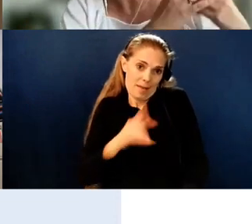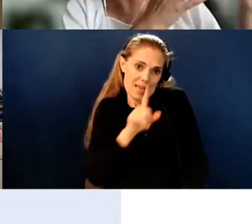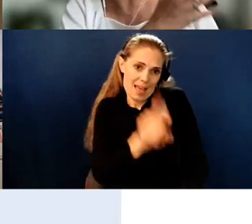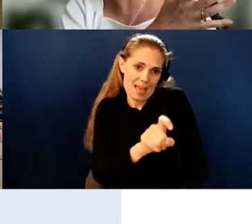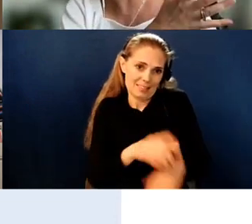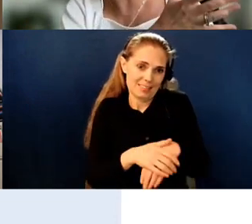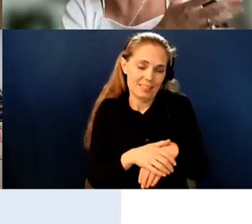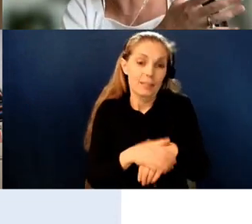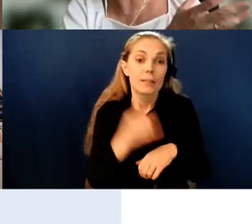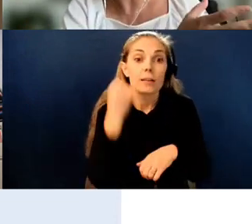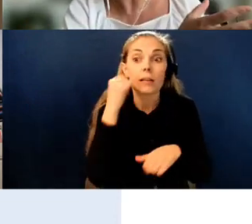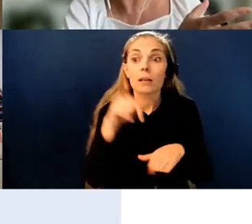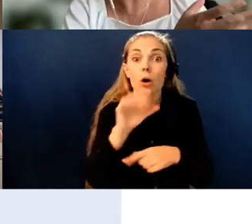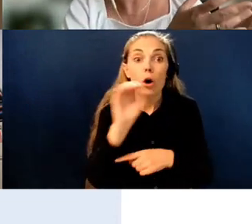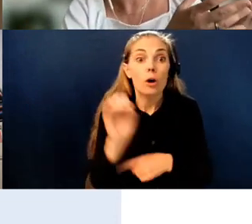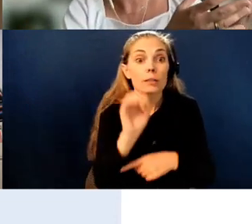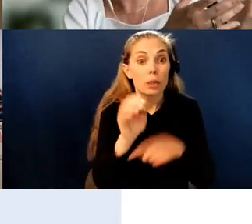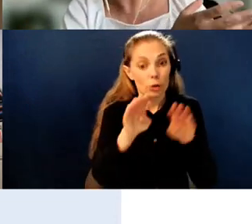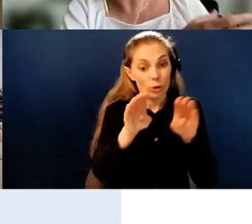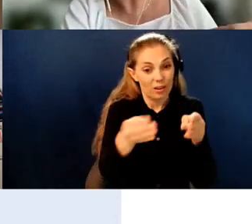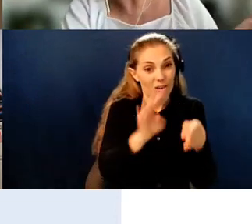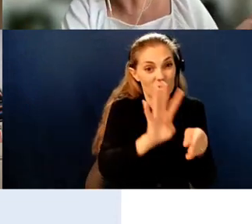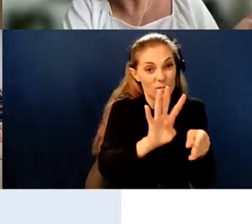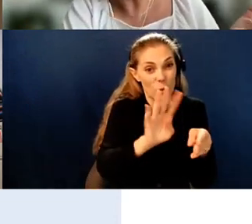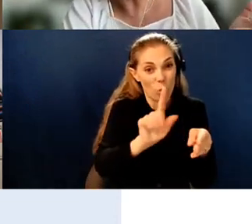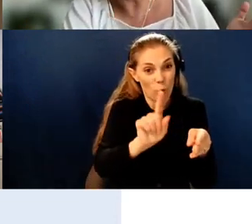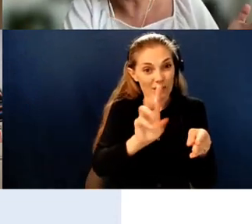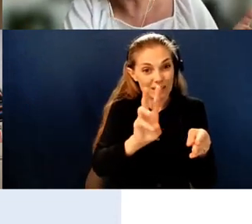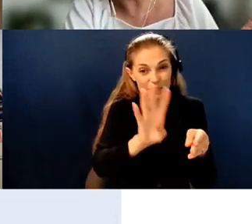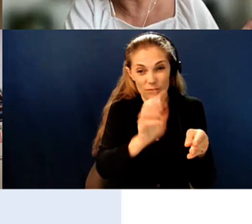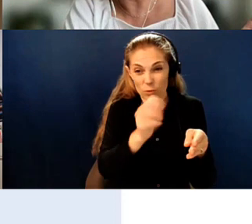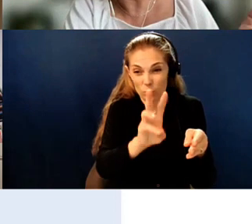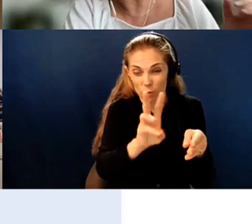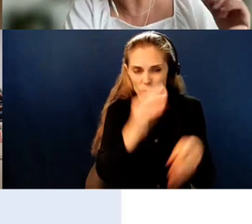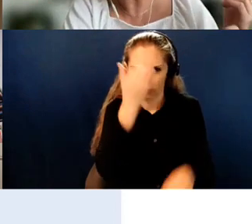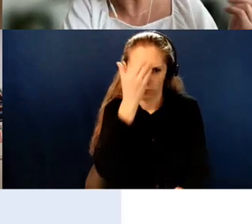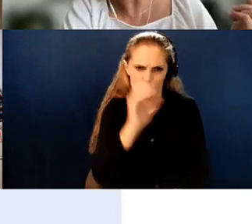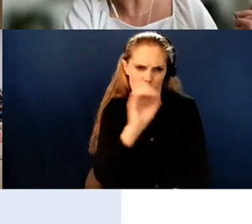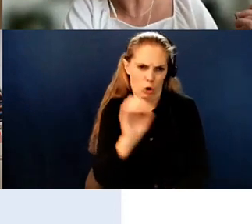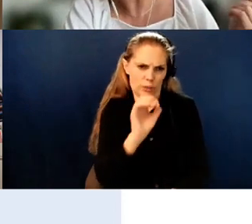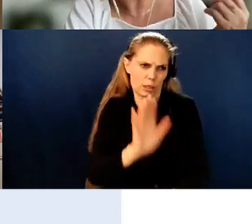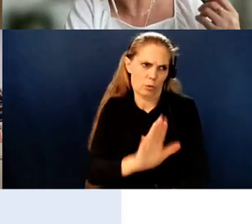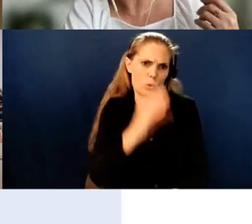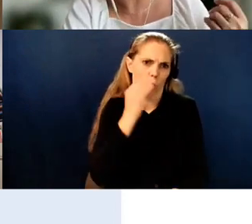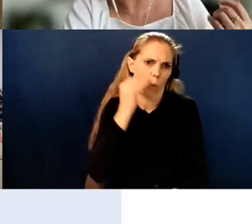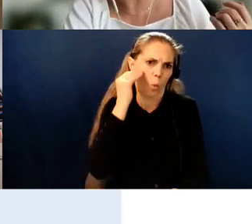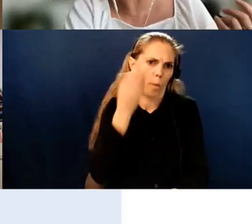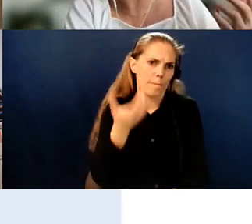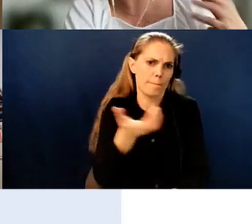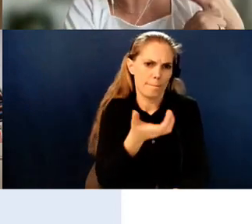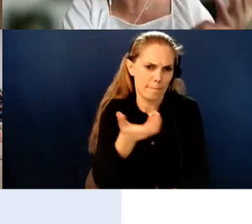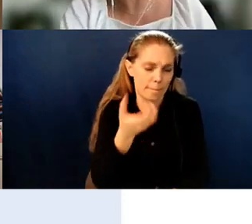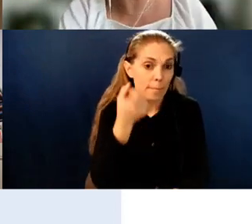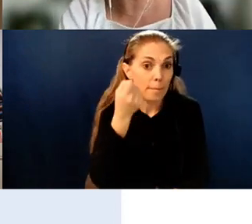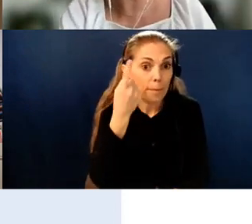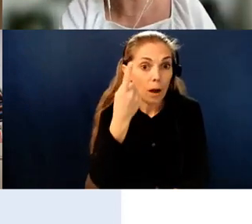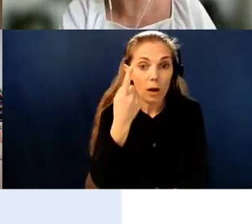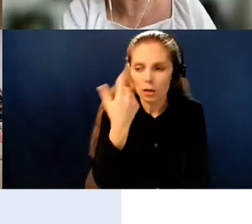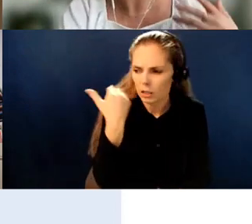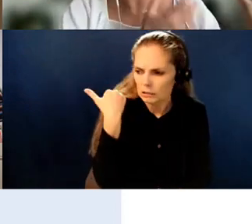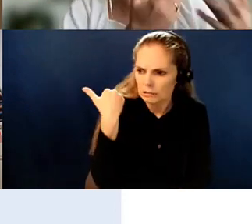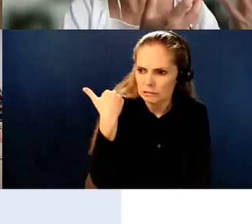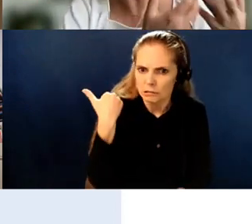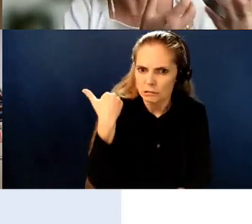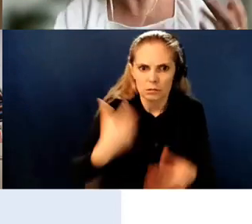number. But over the time, the mobile numbers can't use 416 anymore. So it's usually actually slightly different area code with the newer mobile